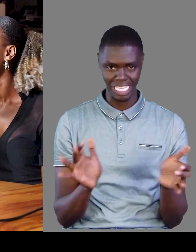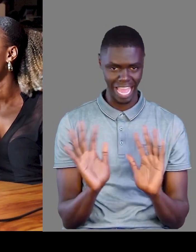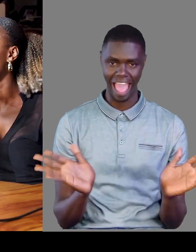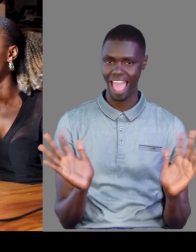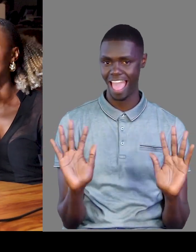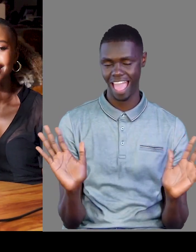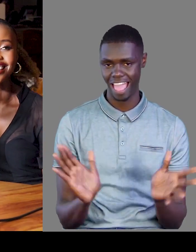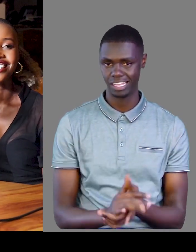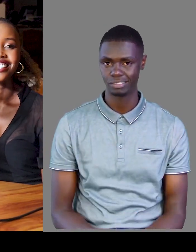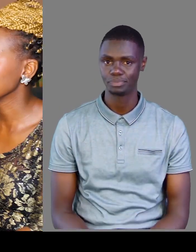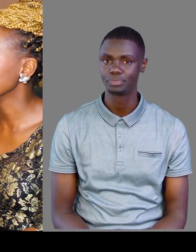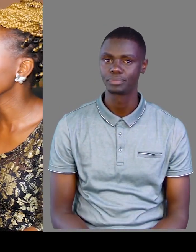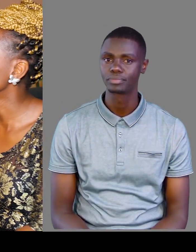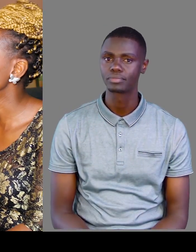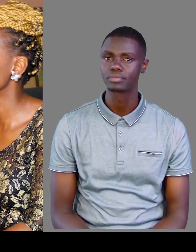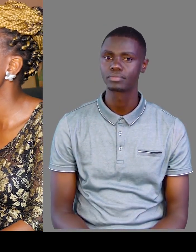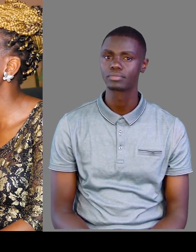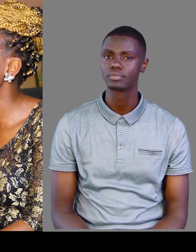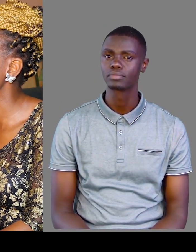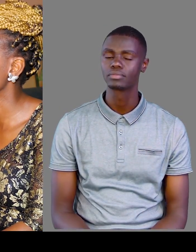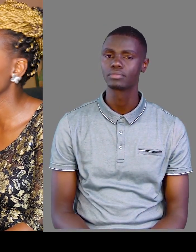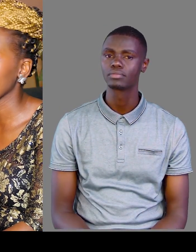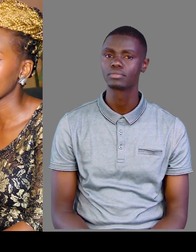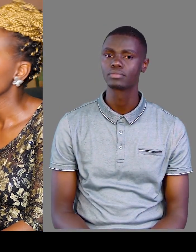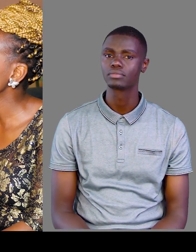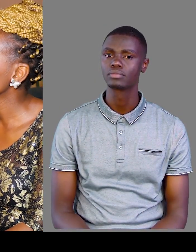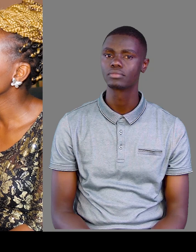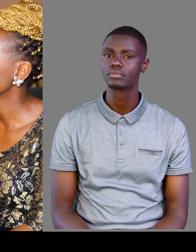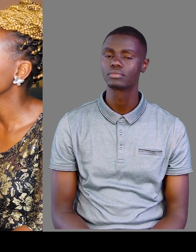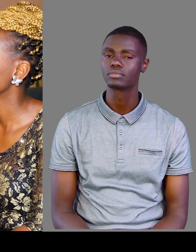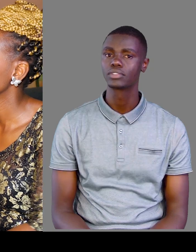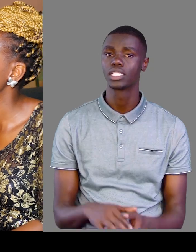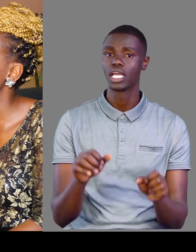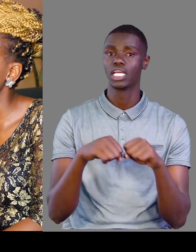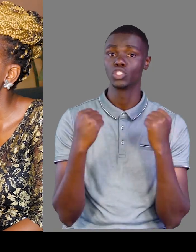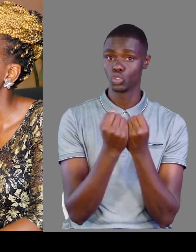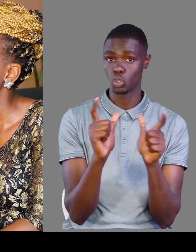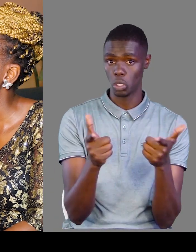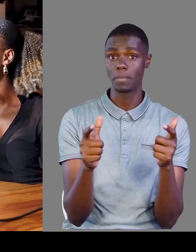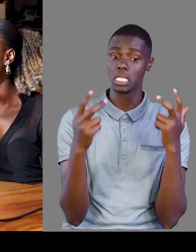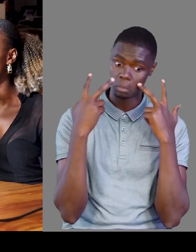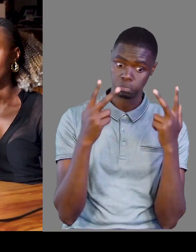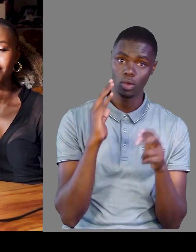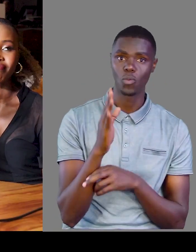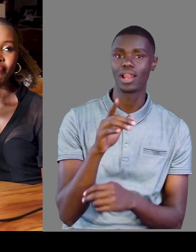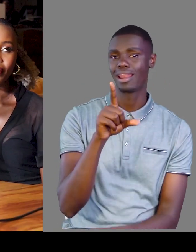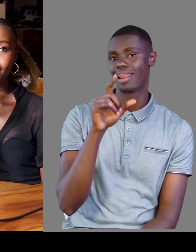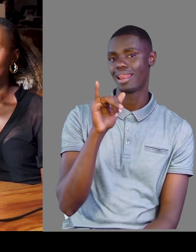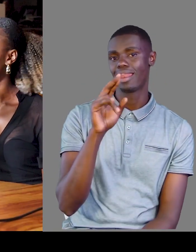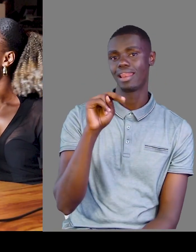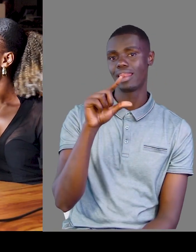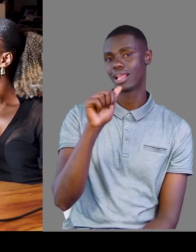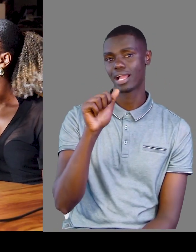darling. But socials, you have also seen some of those and definitely. Of course socials zangu utaona tena Lingala. Actually even sasa